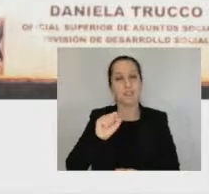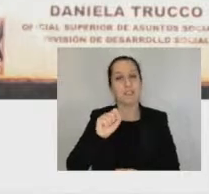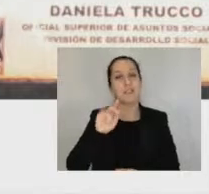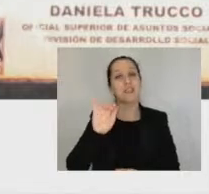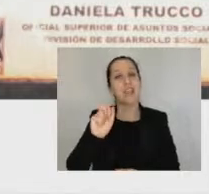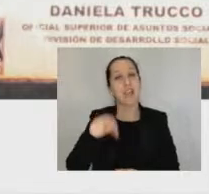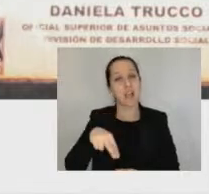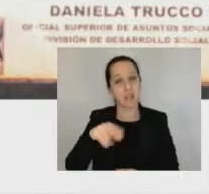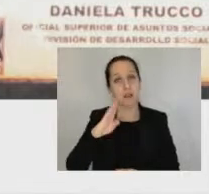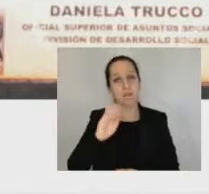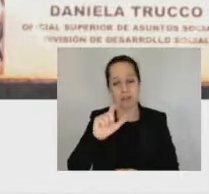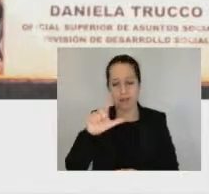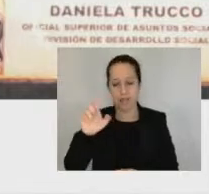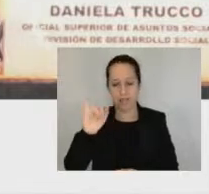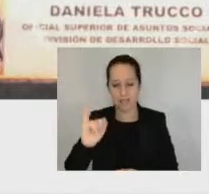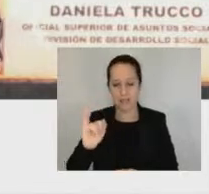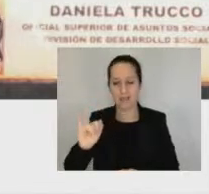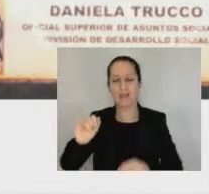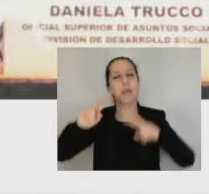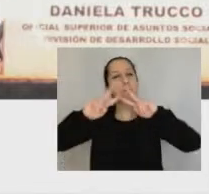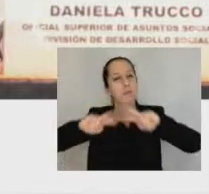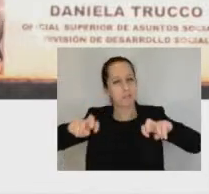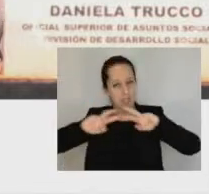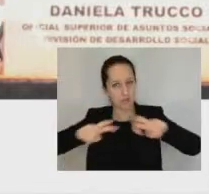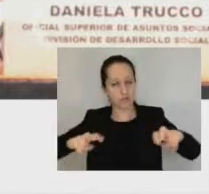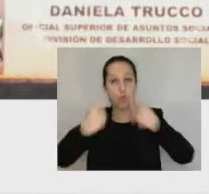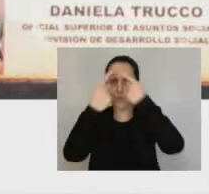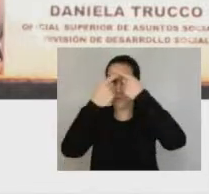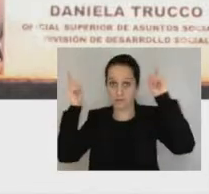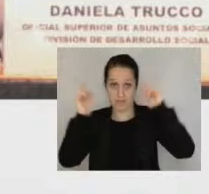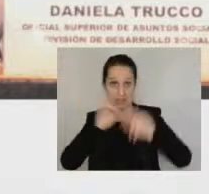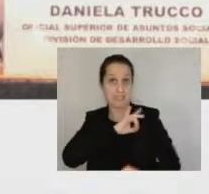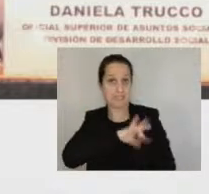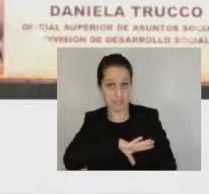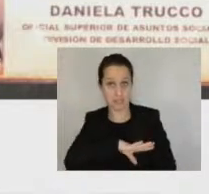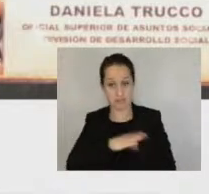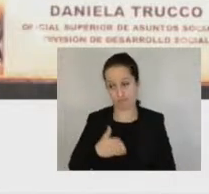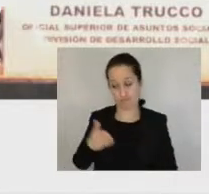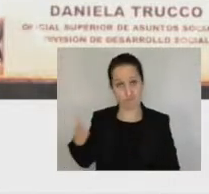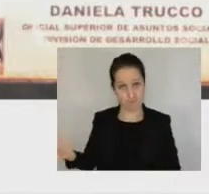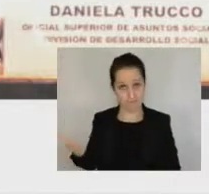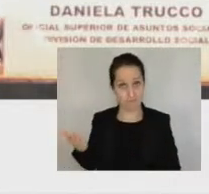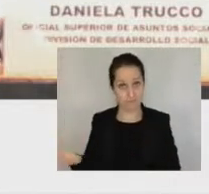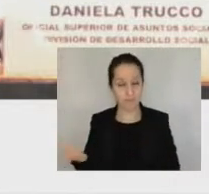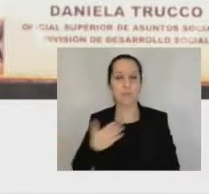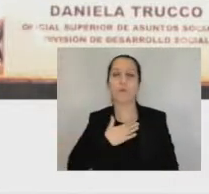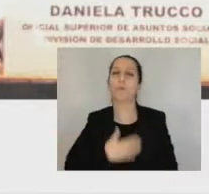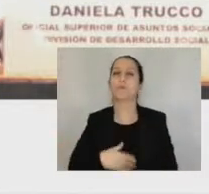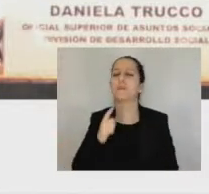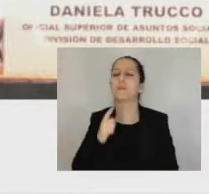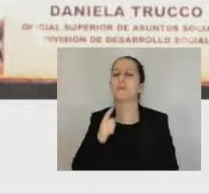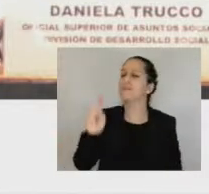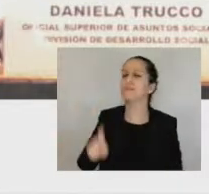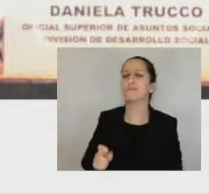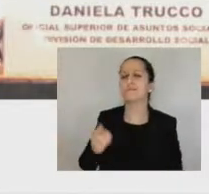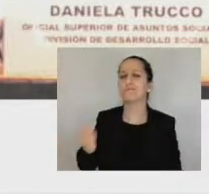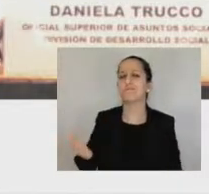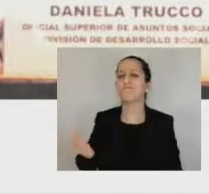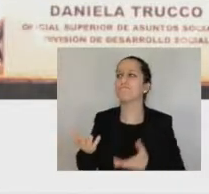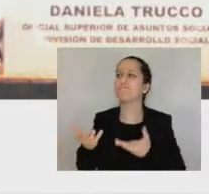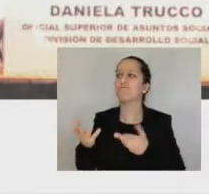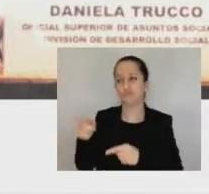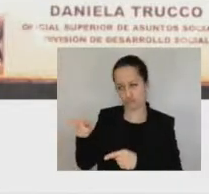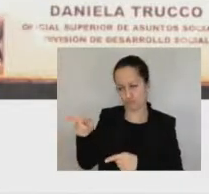Belay, a researcher in education for the University of Chile, next to me. And we would like to ask him